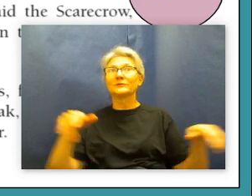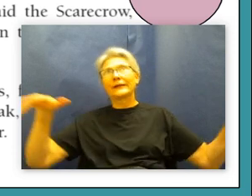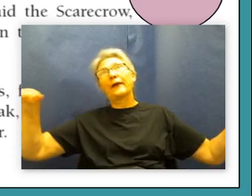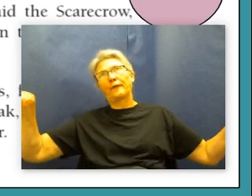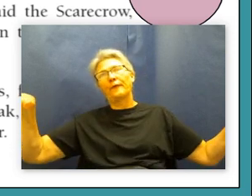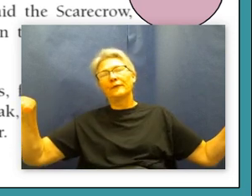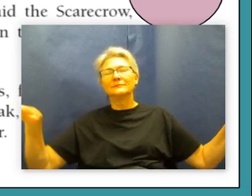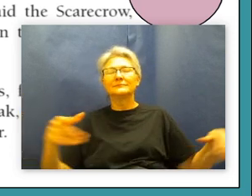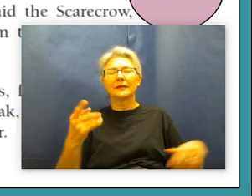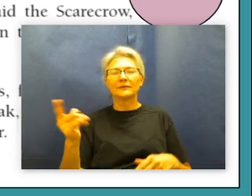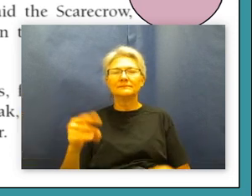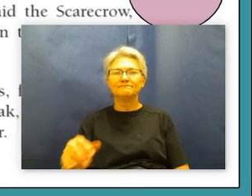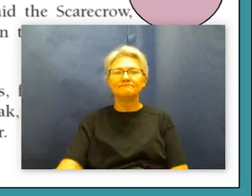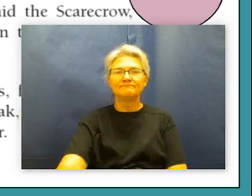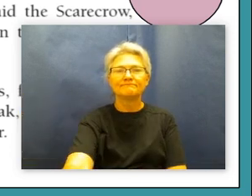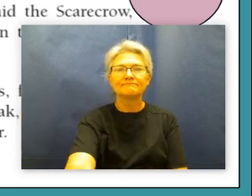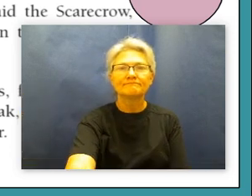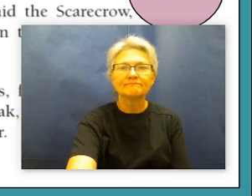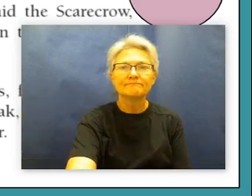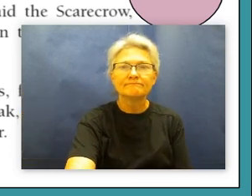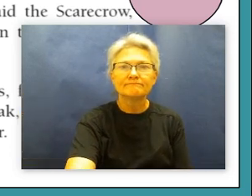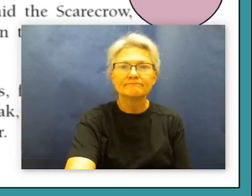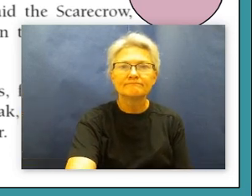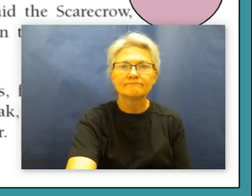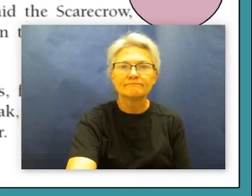scarecrow in this sense.